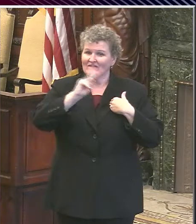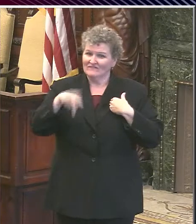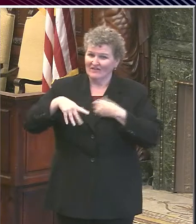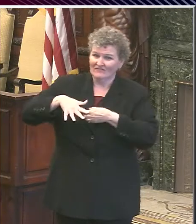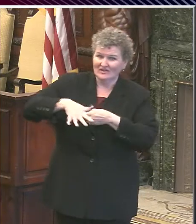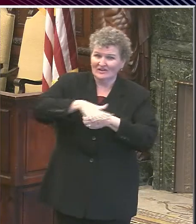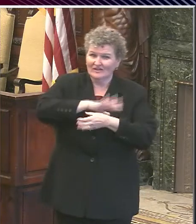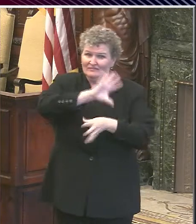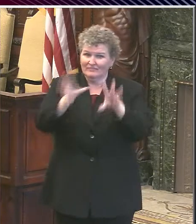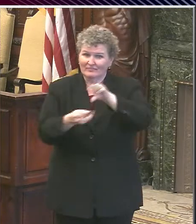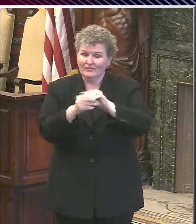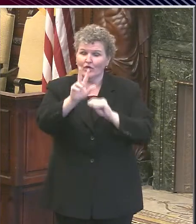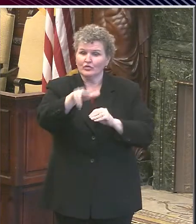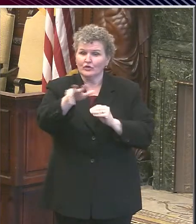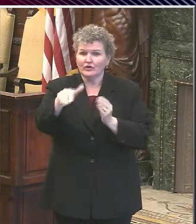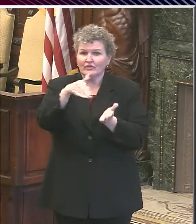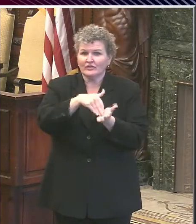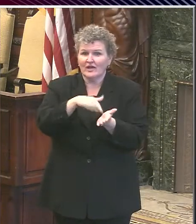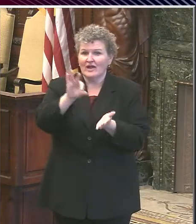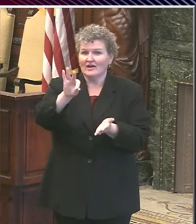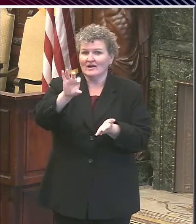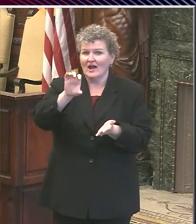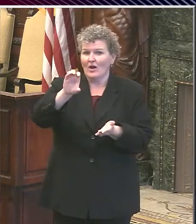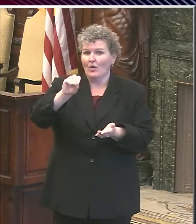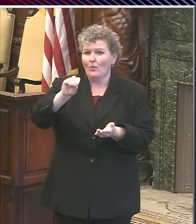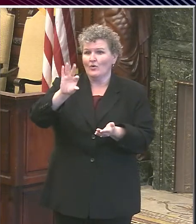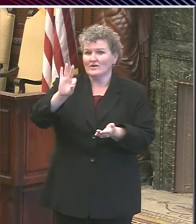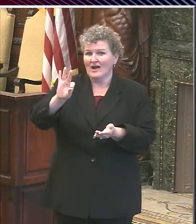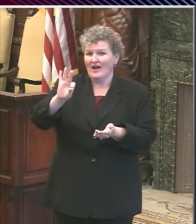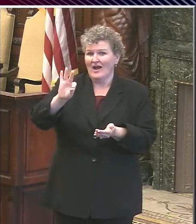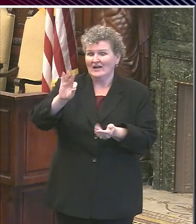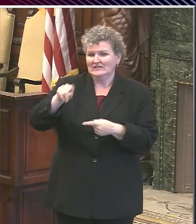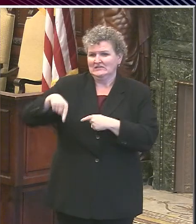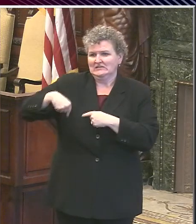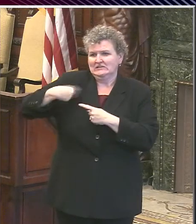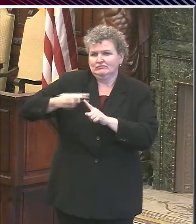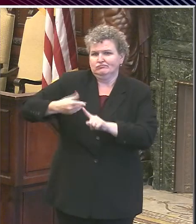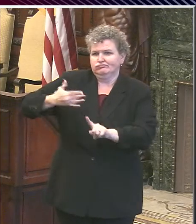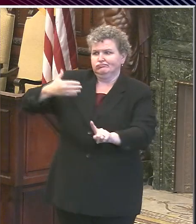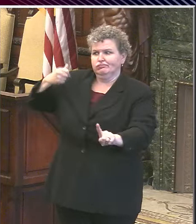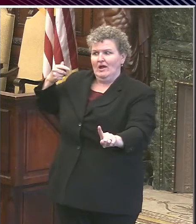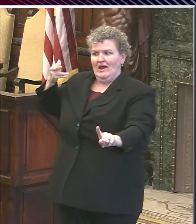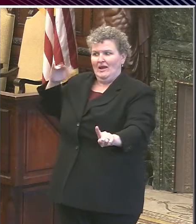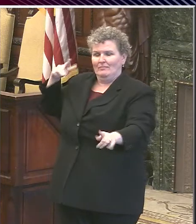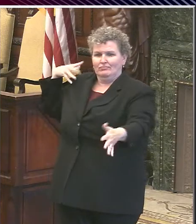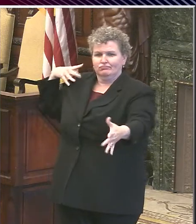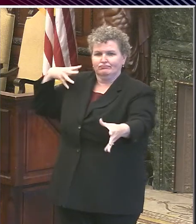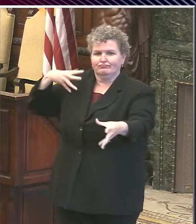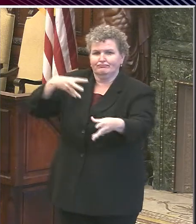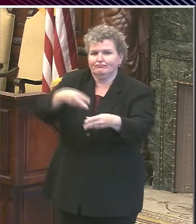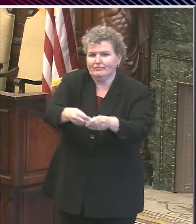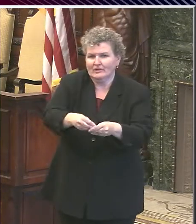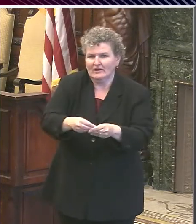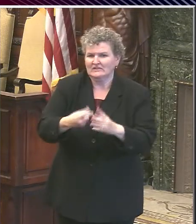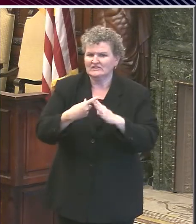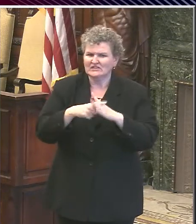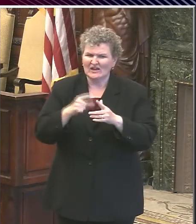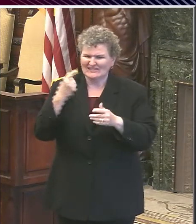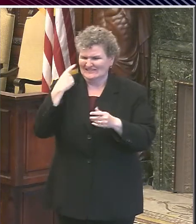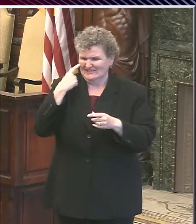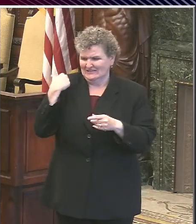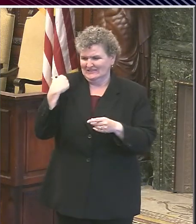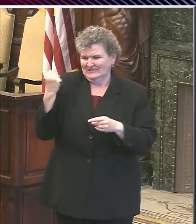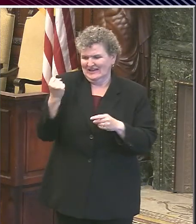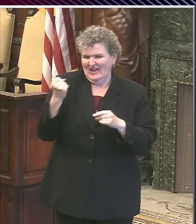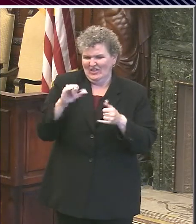of 33,909 since the beginning of the epidemic. Now, for the past week that ended Saturday, August 29th, by the